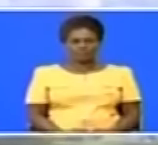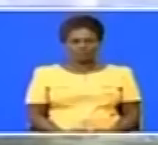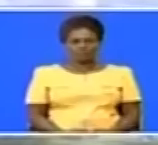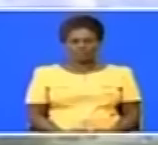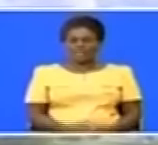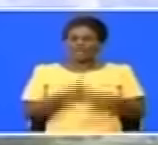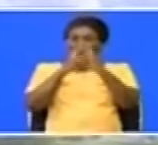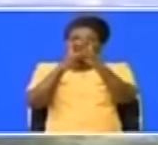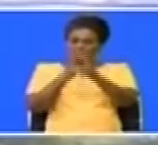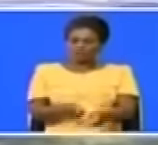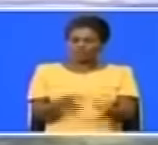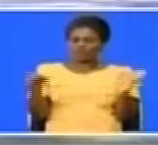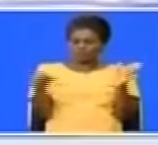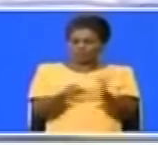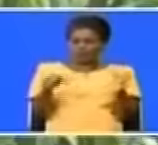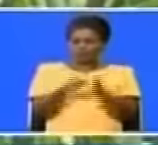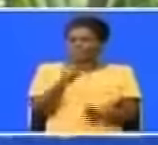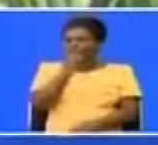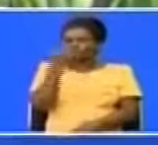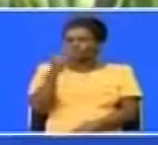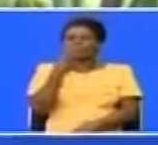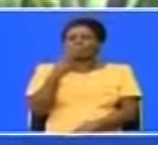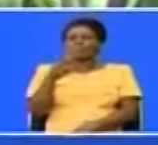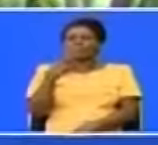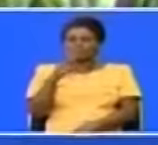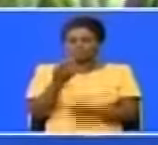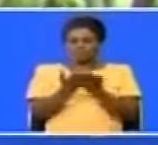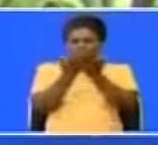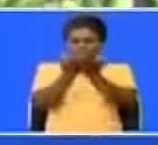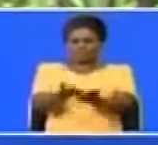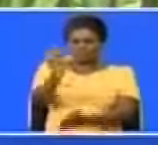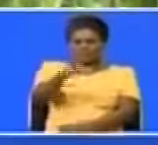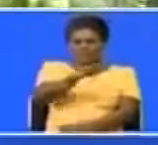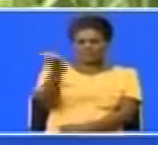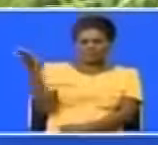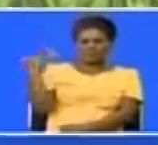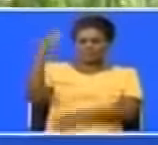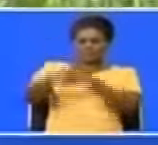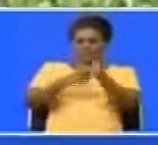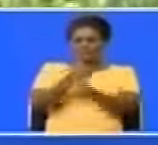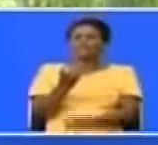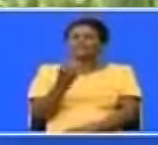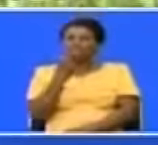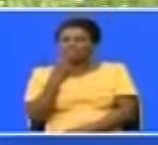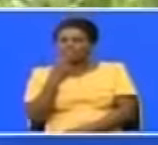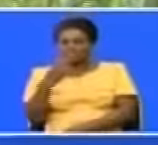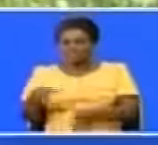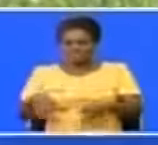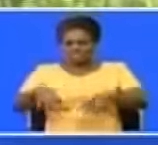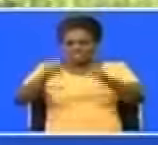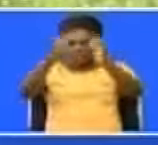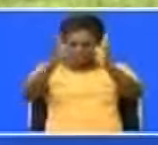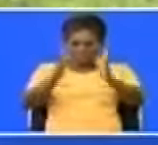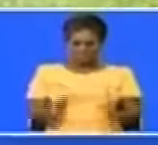The report on the crisis facing the sugar industry in Kenya was tabled in the National Assembly in March last year. On Tuesday, chairperson of the